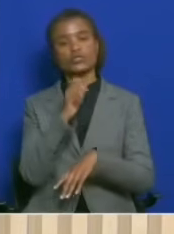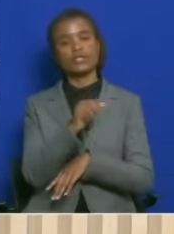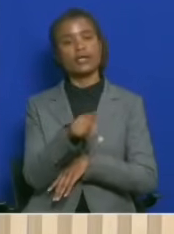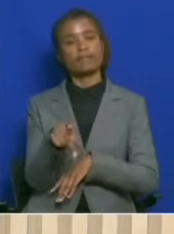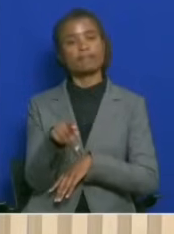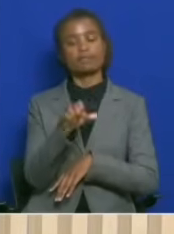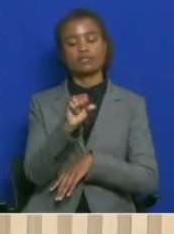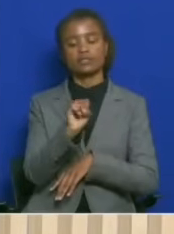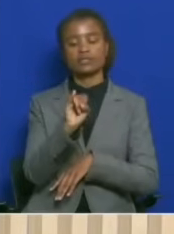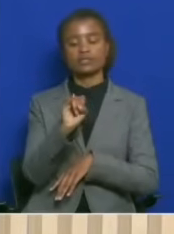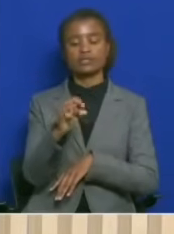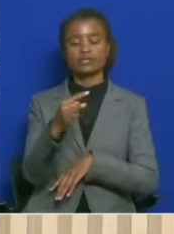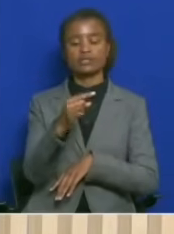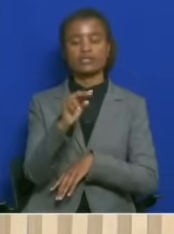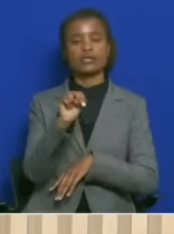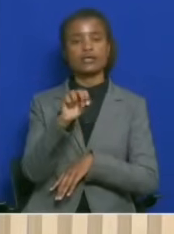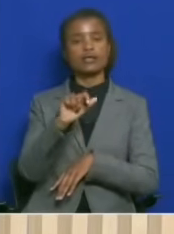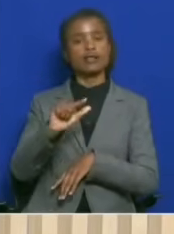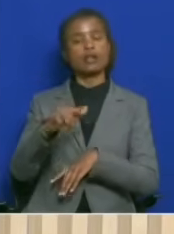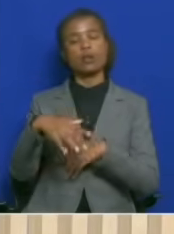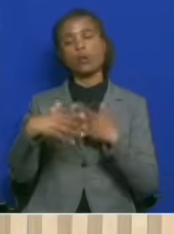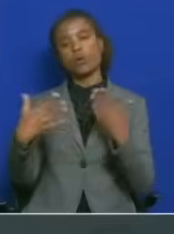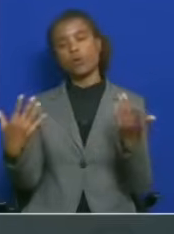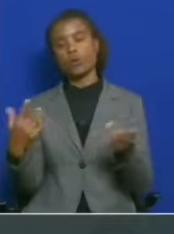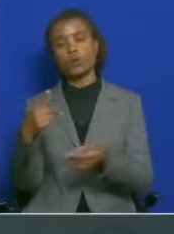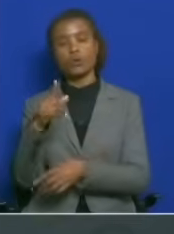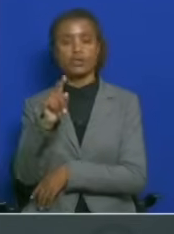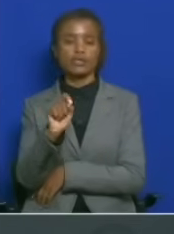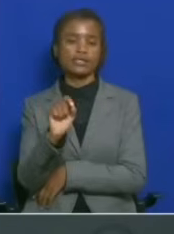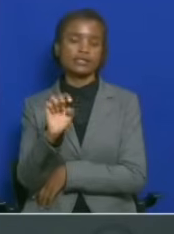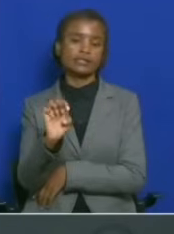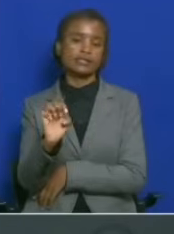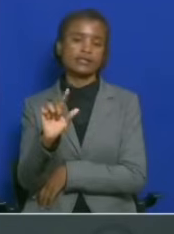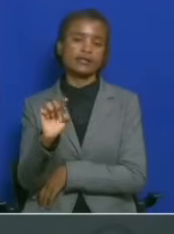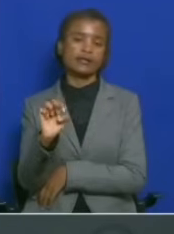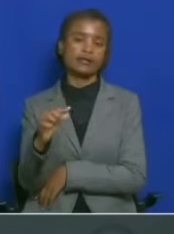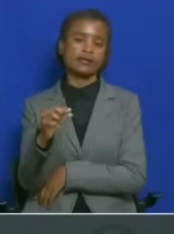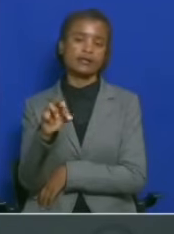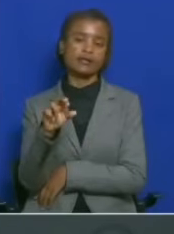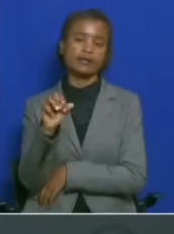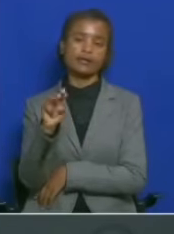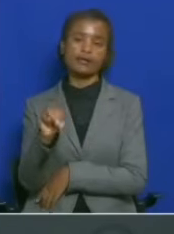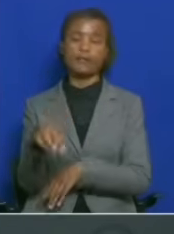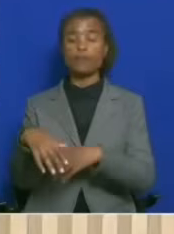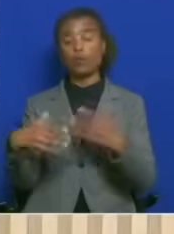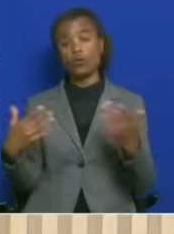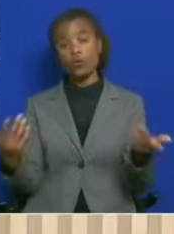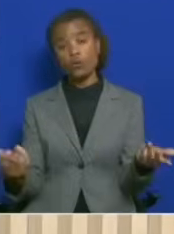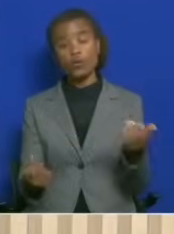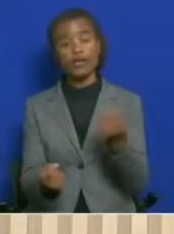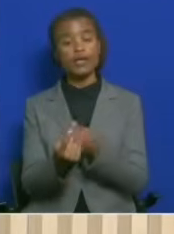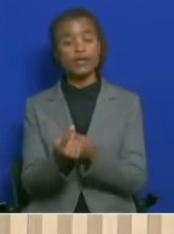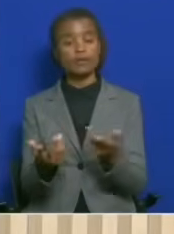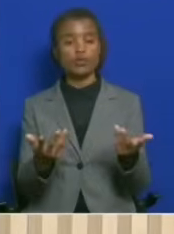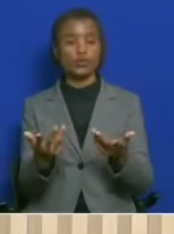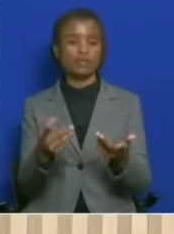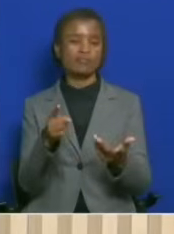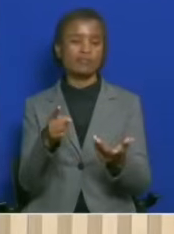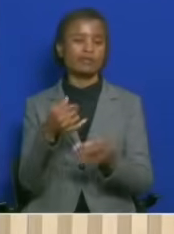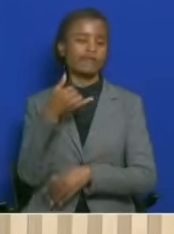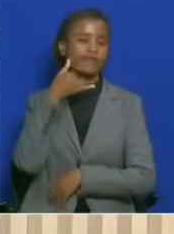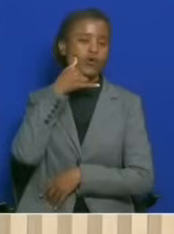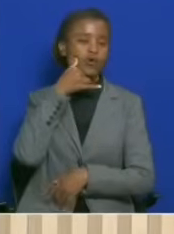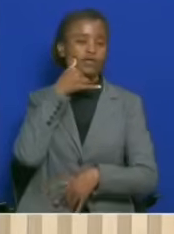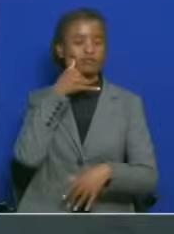on a phone call, or they're happening in person when there are meetings that take place. So we're only seeing part of the picture,